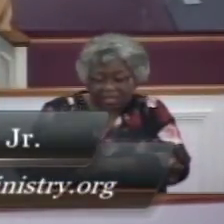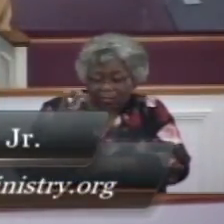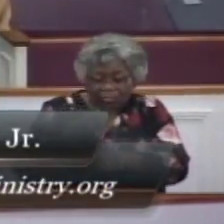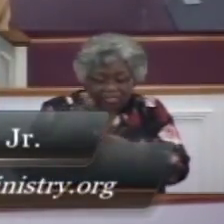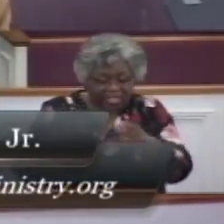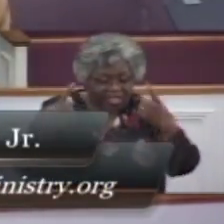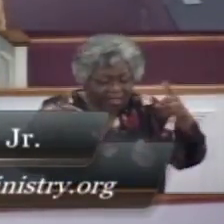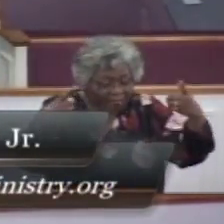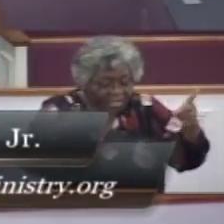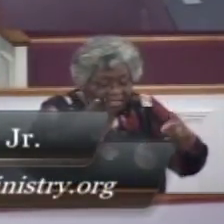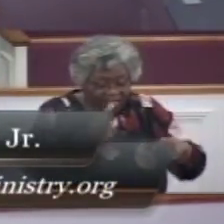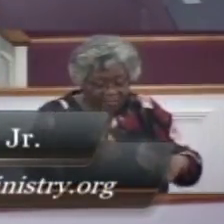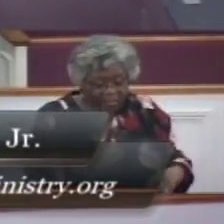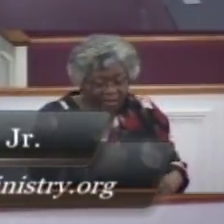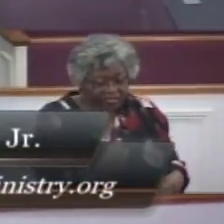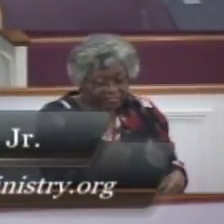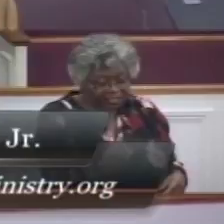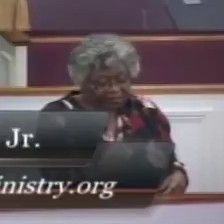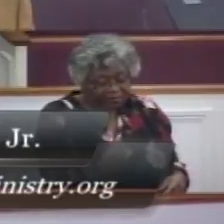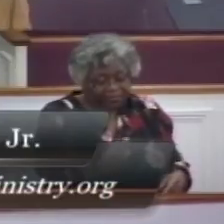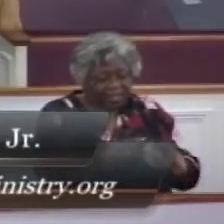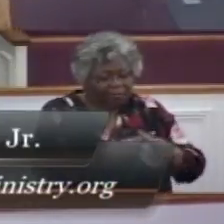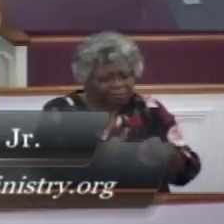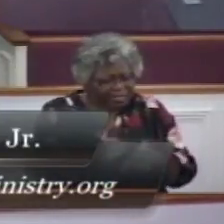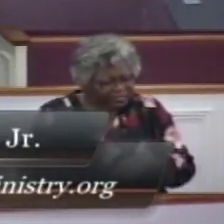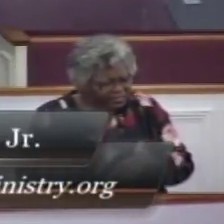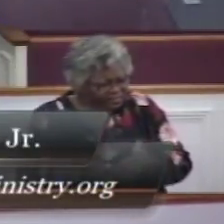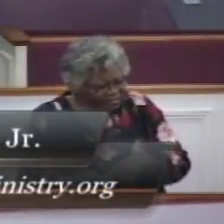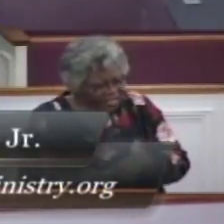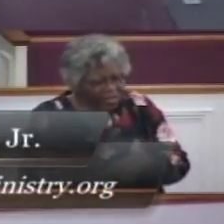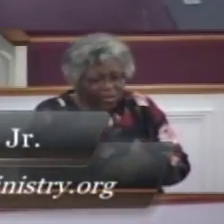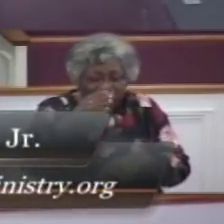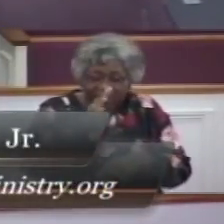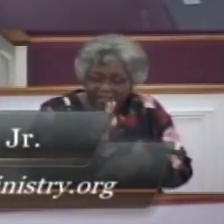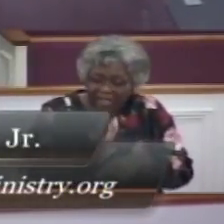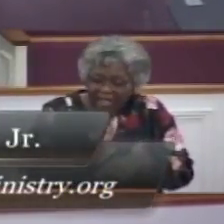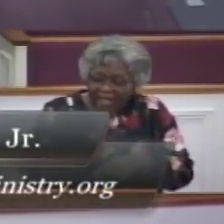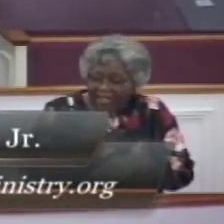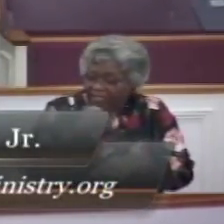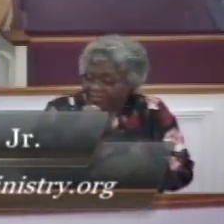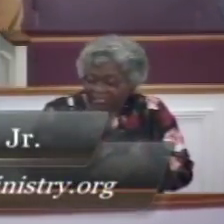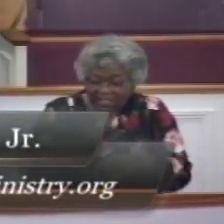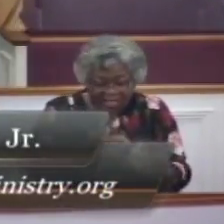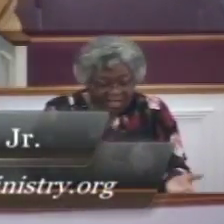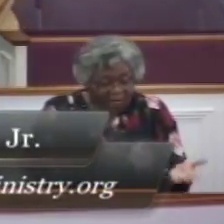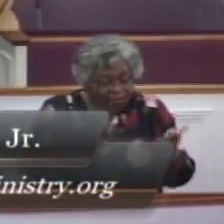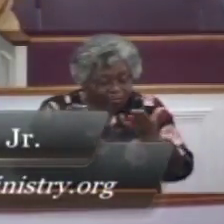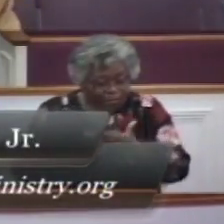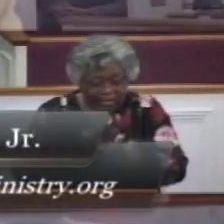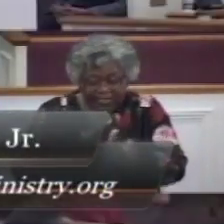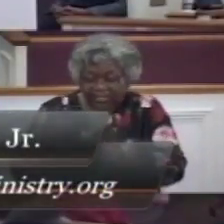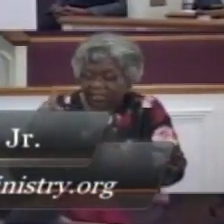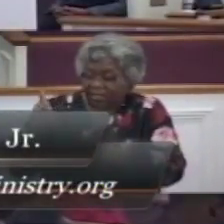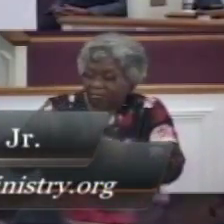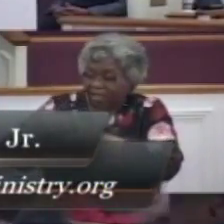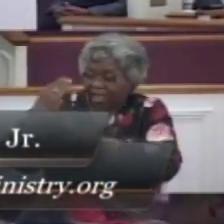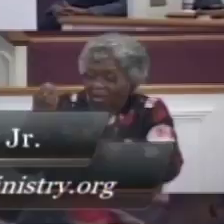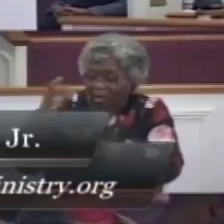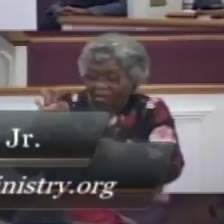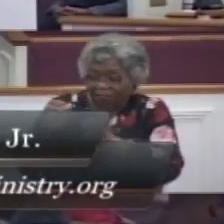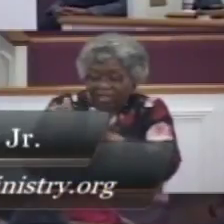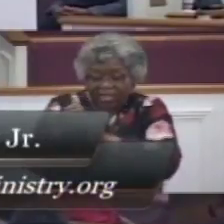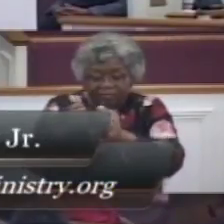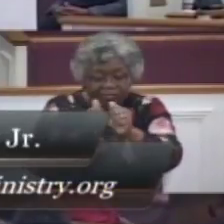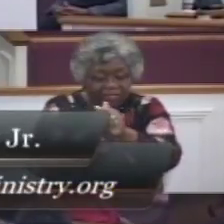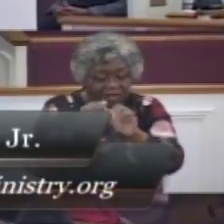make it by yourself. But still, God did not bring him out of